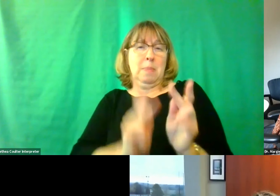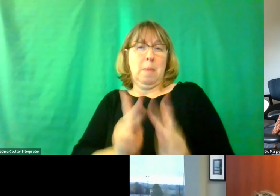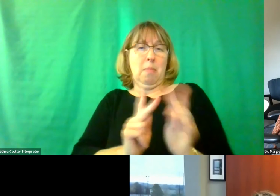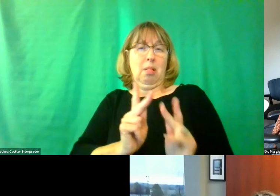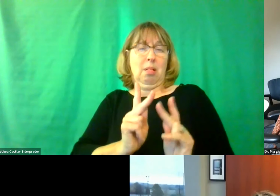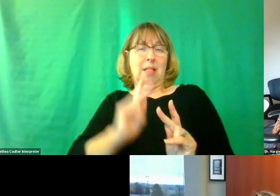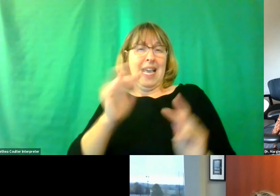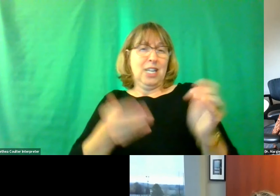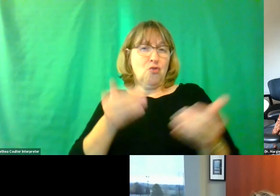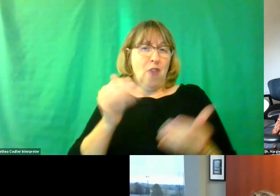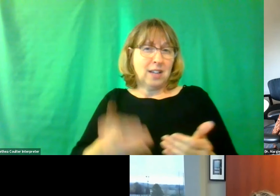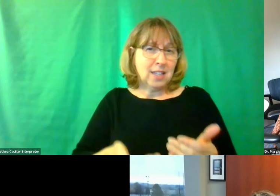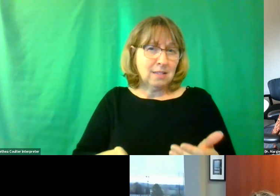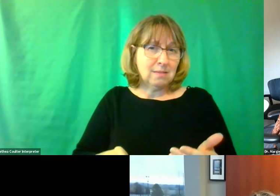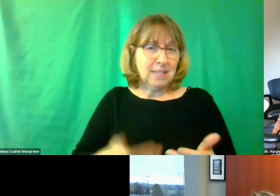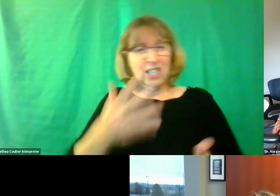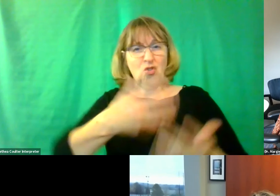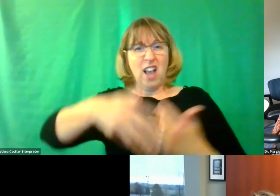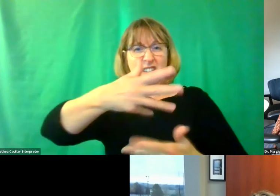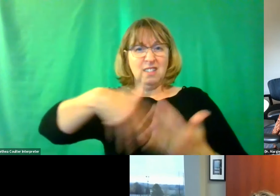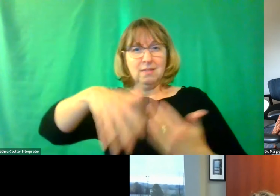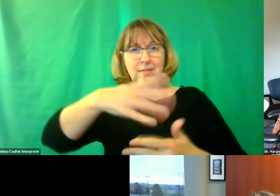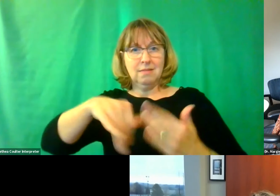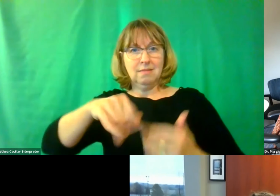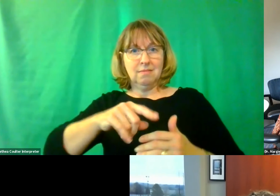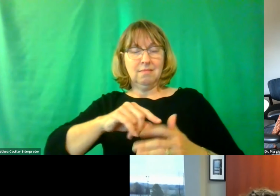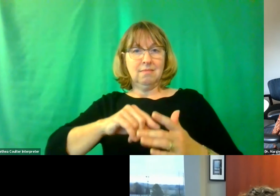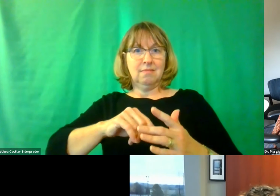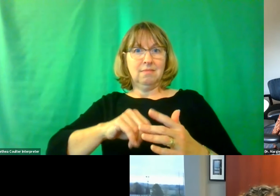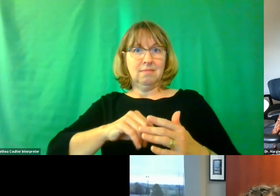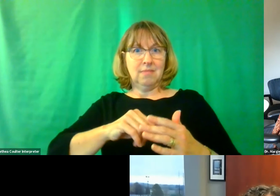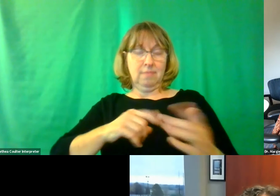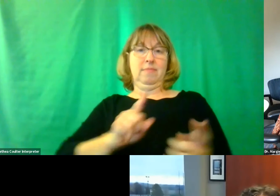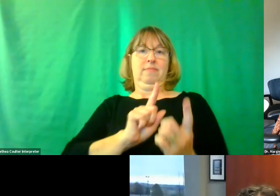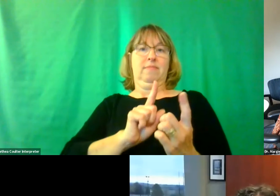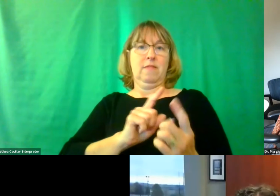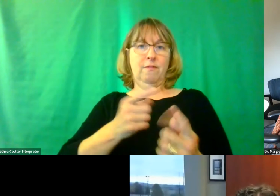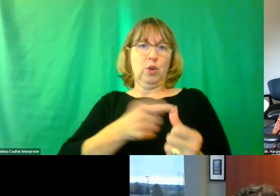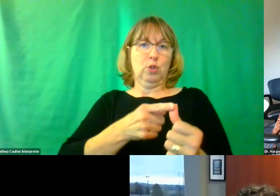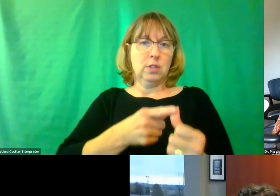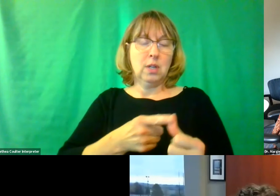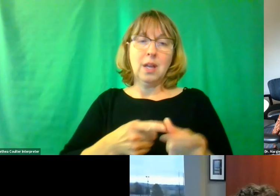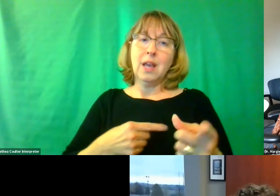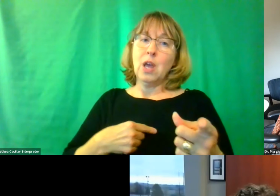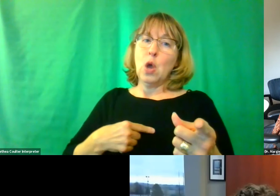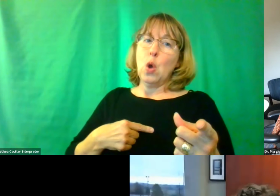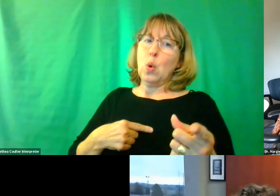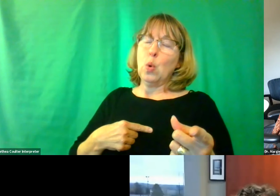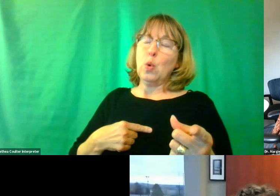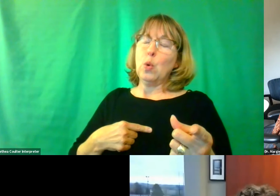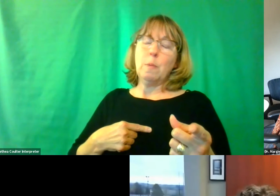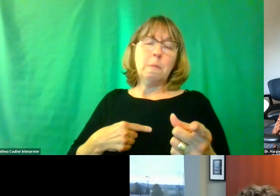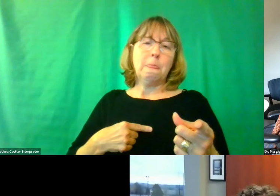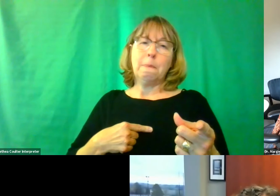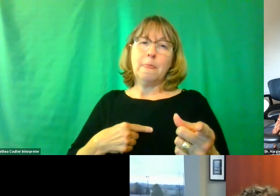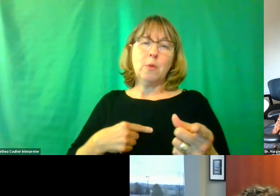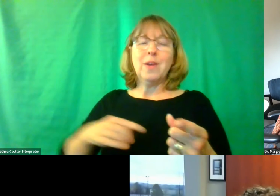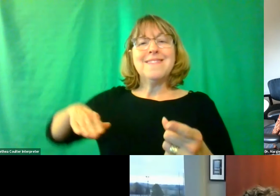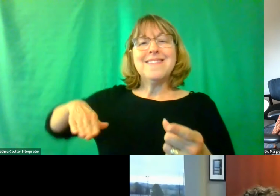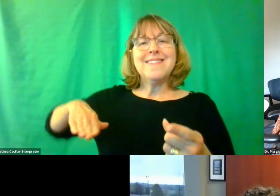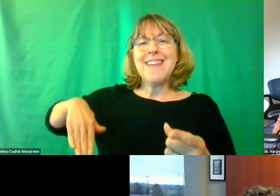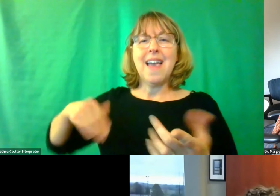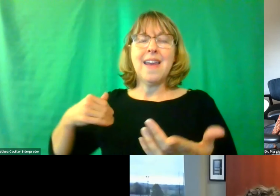not, in our division, we haven't reached out. We've done some guest lecturing, and we have faculty. We haven't reached out to create courses because